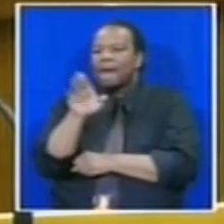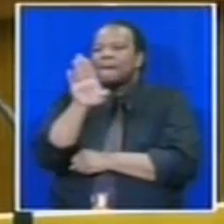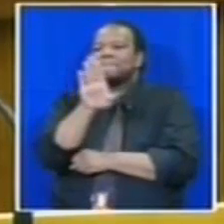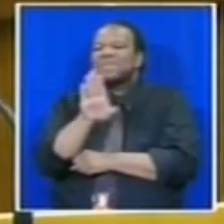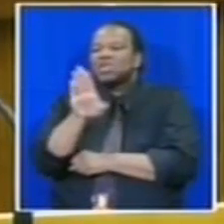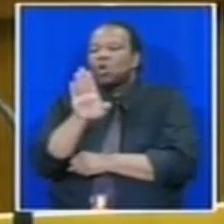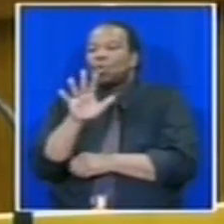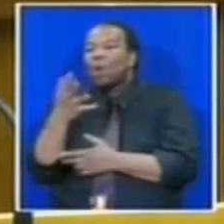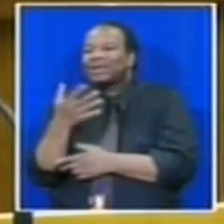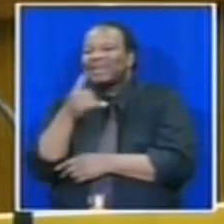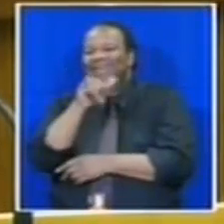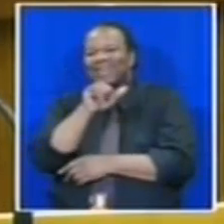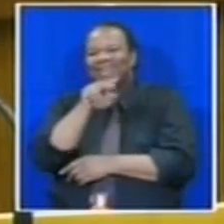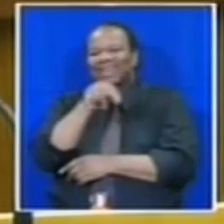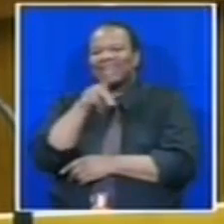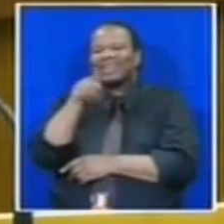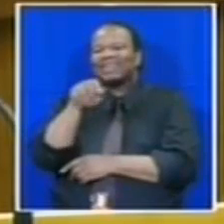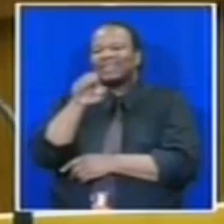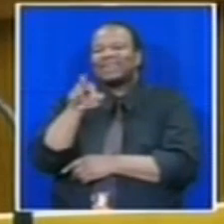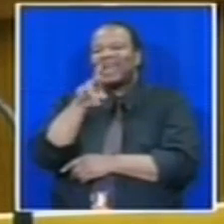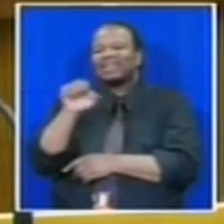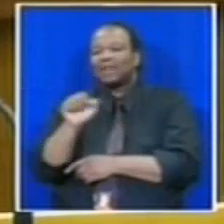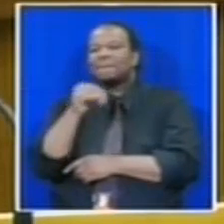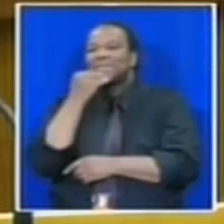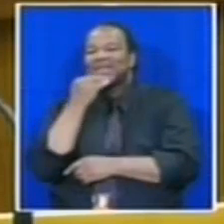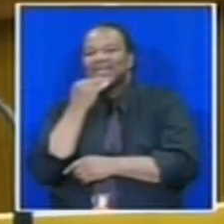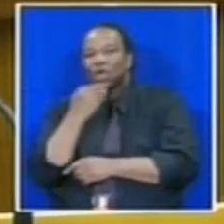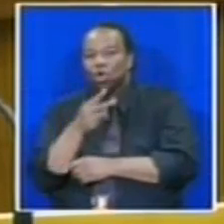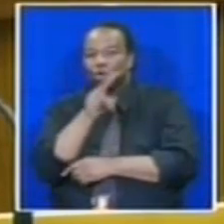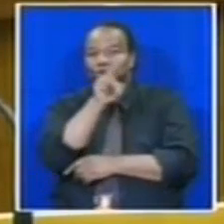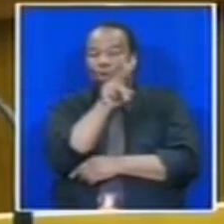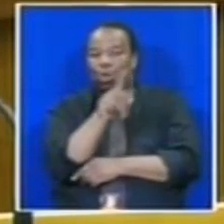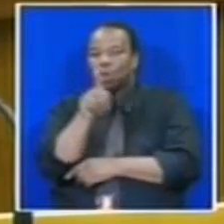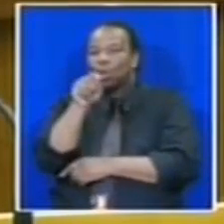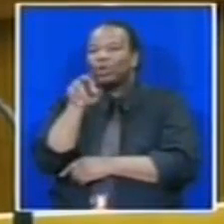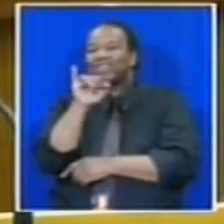interest on the debt of 2 trillion rands that all of us owe the world.